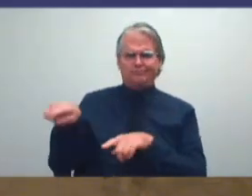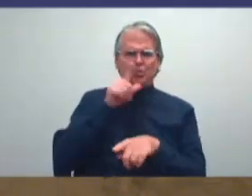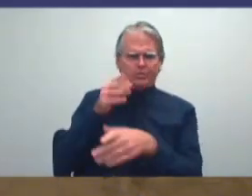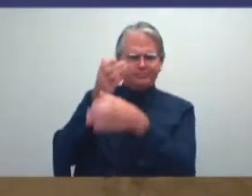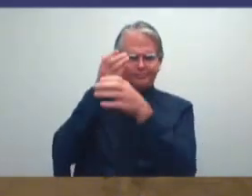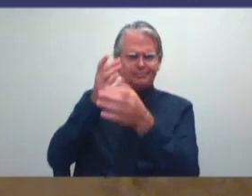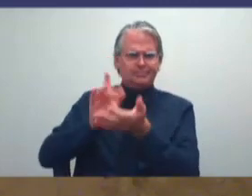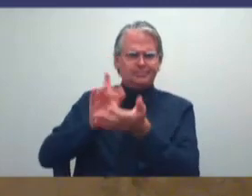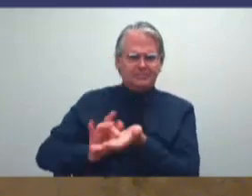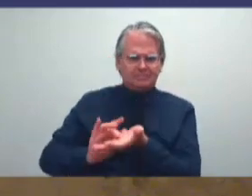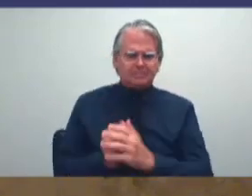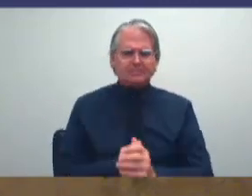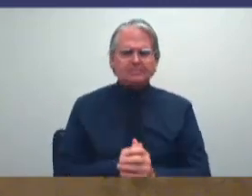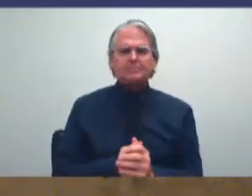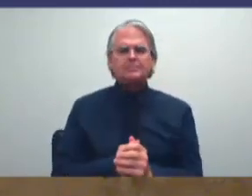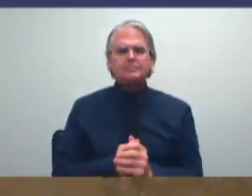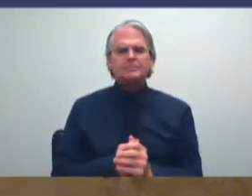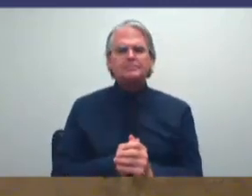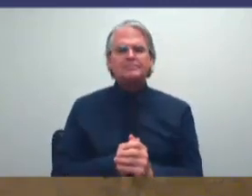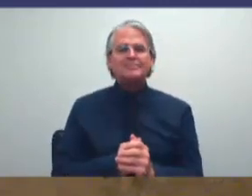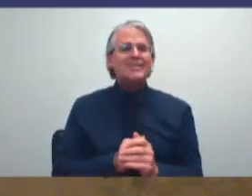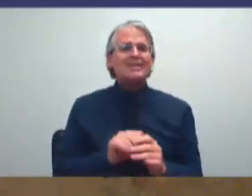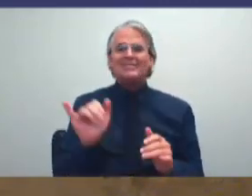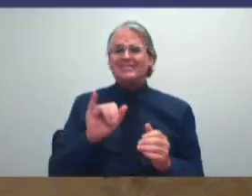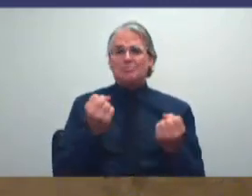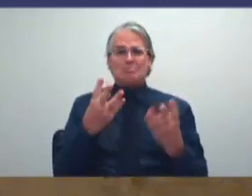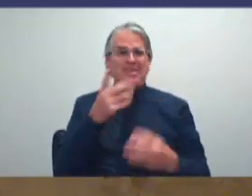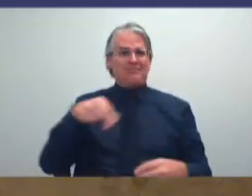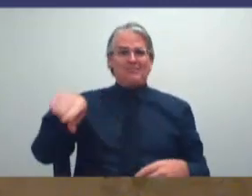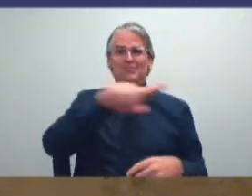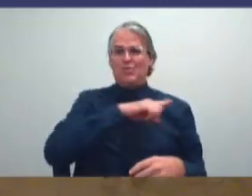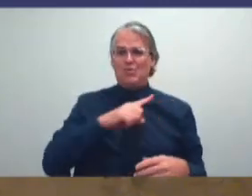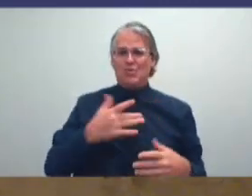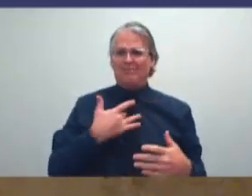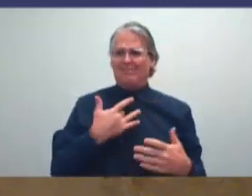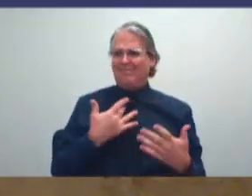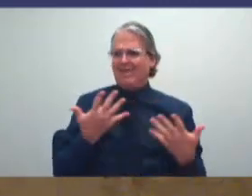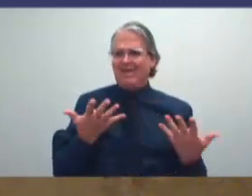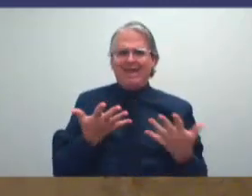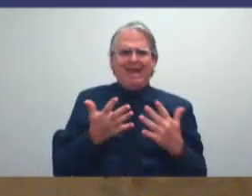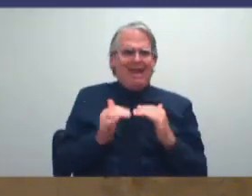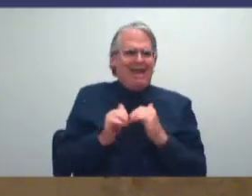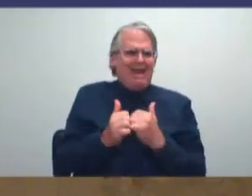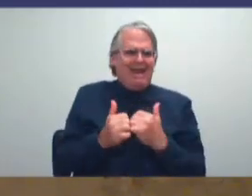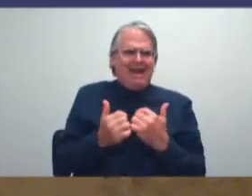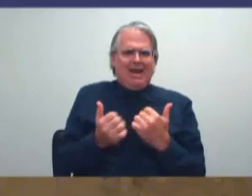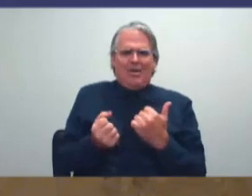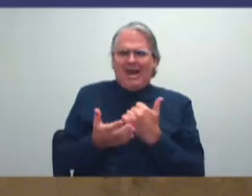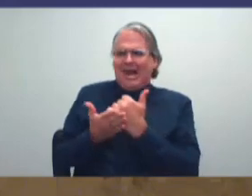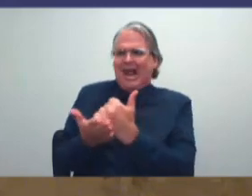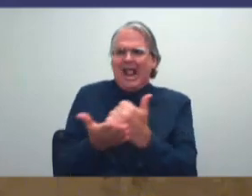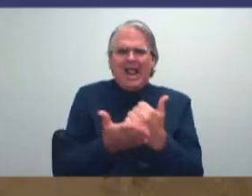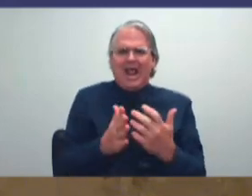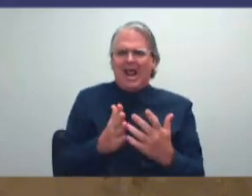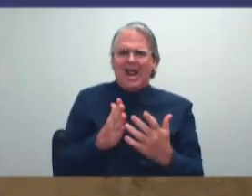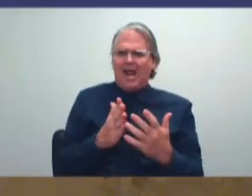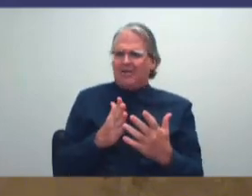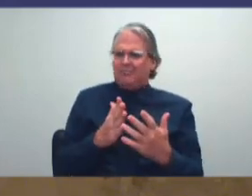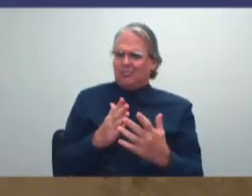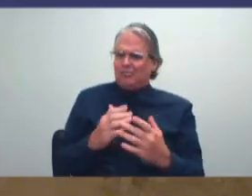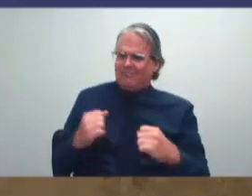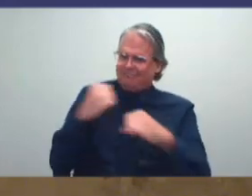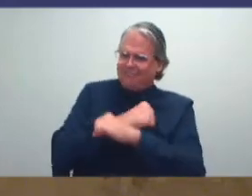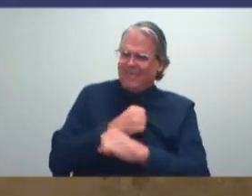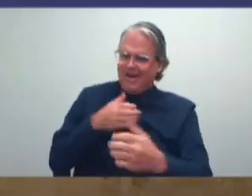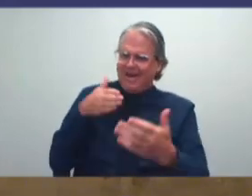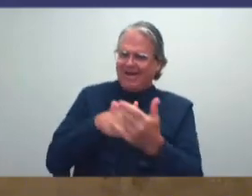like many of you probably feel helpless. Like, how can we help, fight COVID-19? What can we do? And it's also